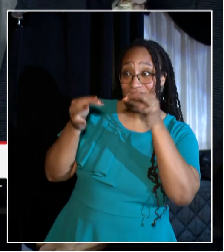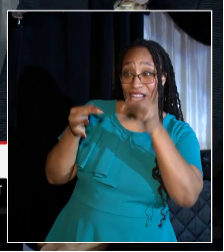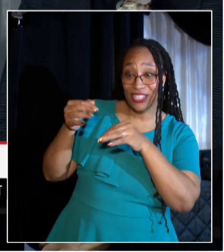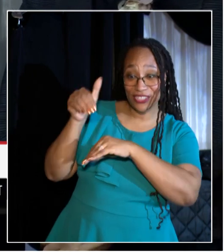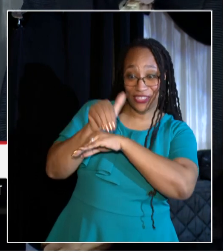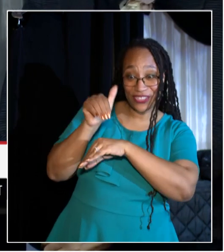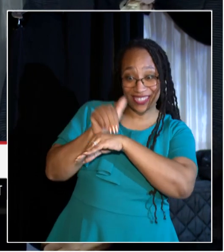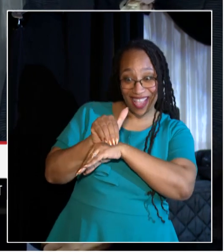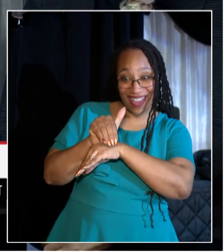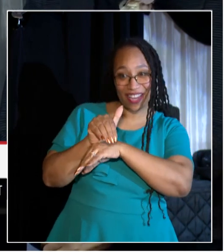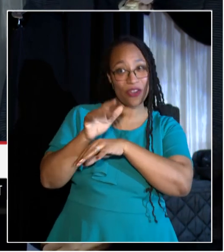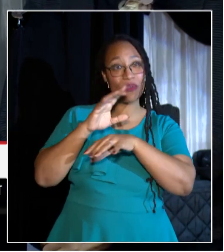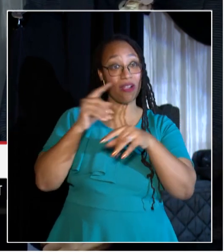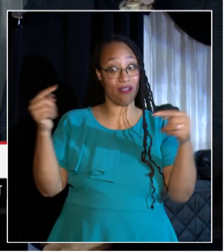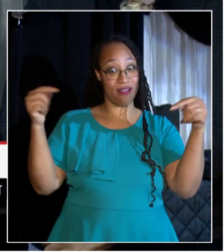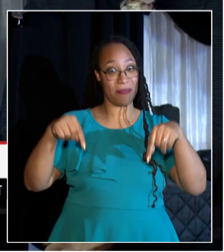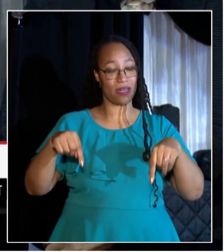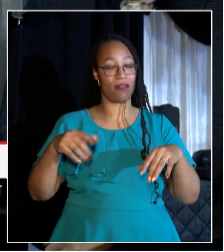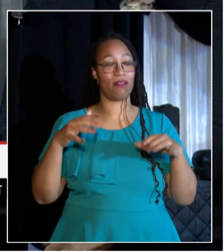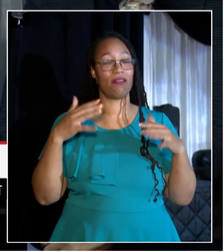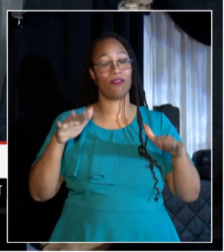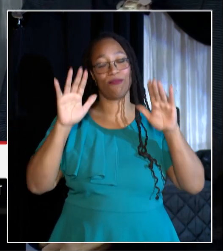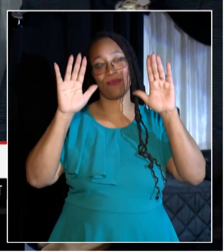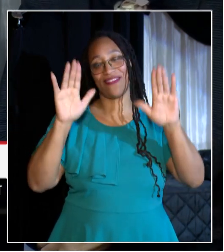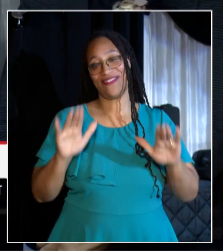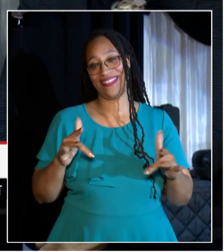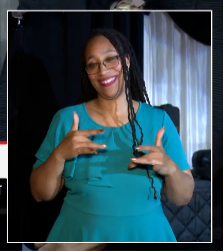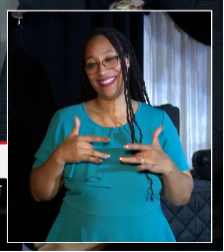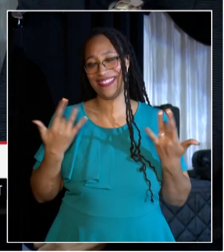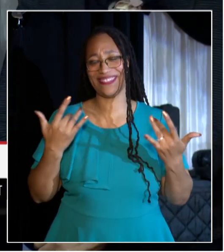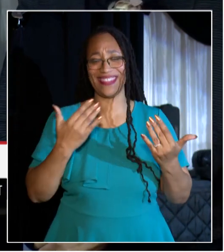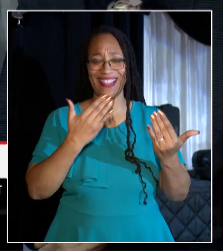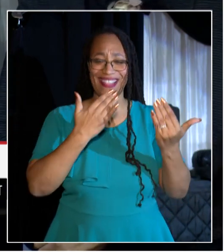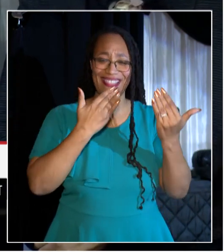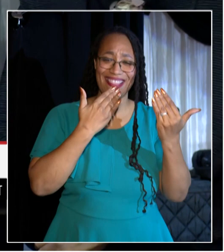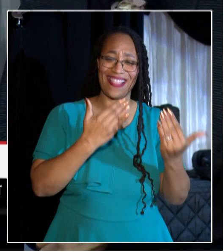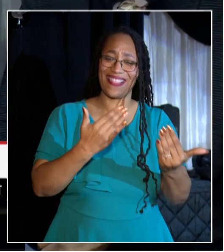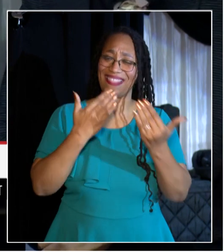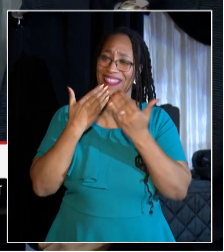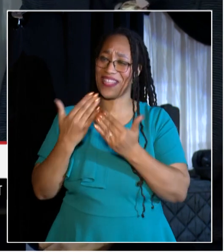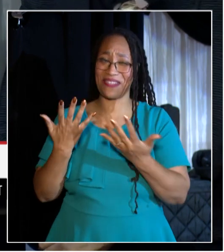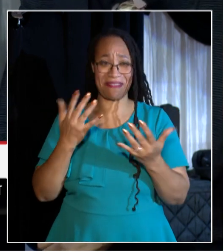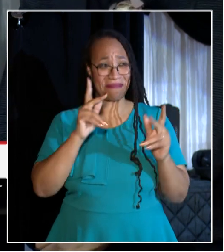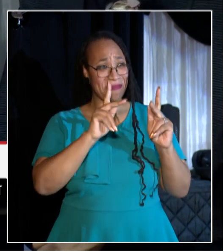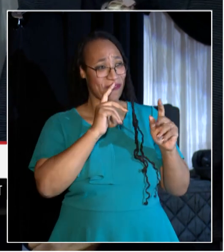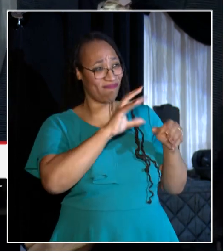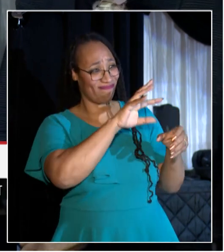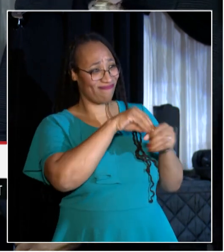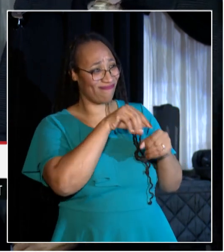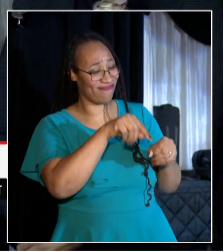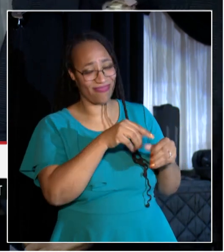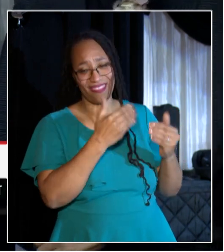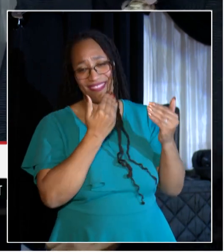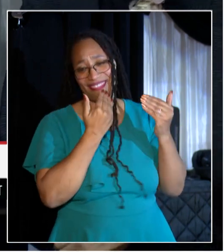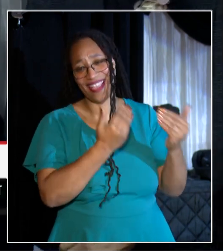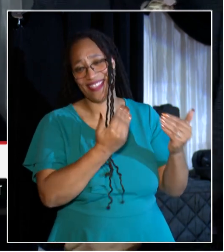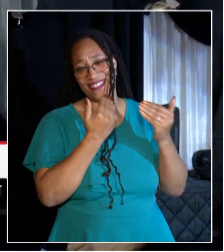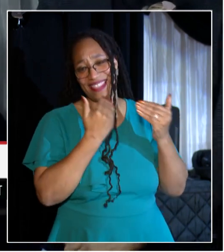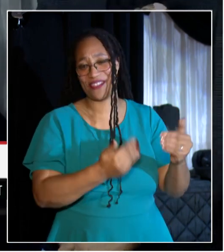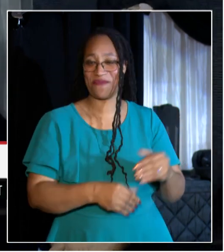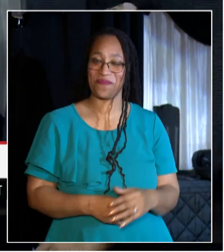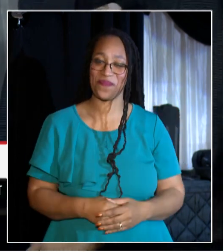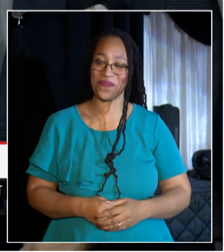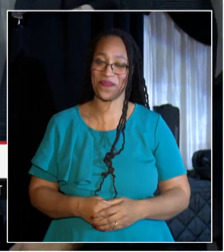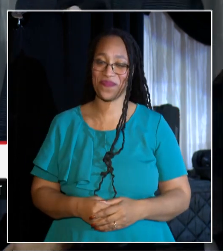also want to thank Reverend Bowen and the Office of African American Affairs, Dr. Amber Hewitt and the Office of Racial Equity, of